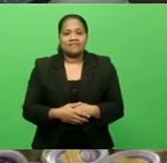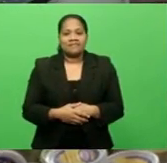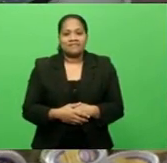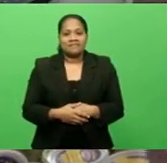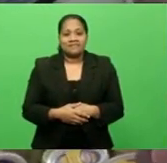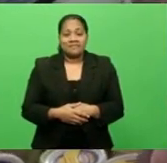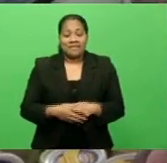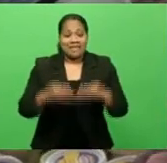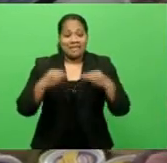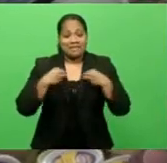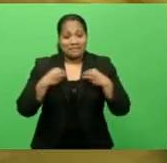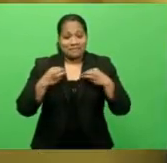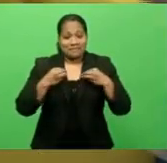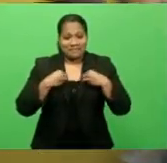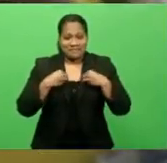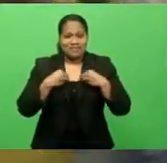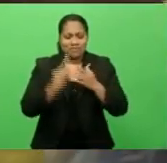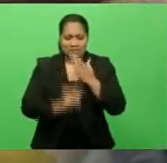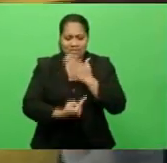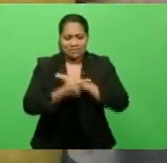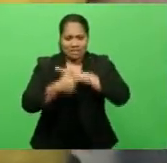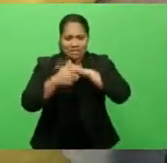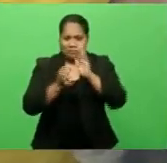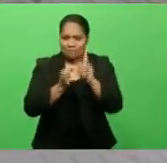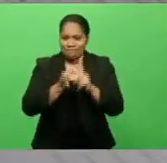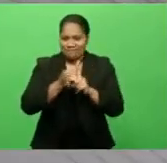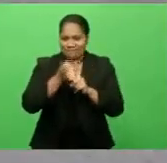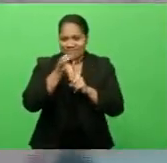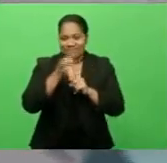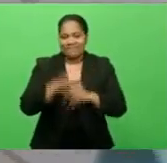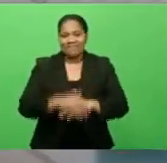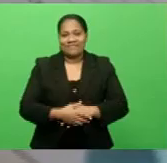and business compliance levels improve.